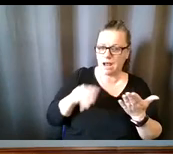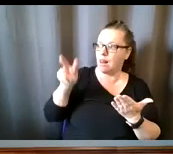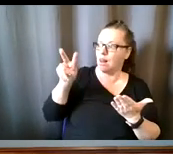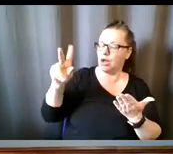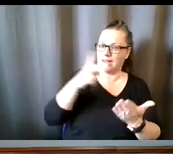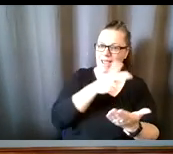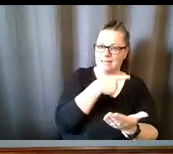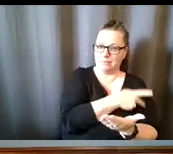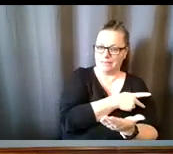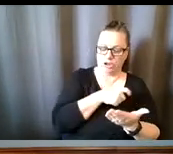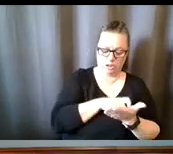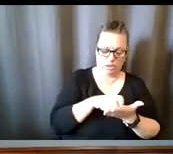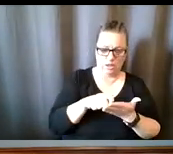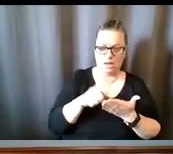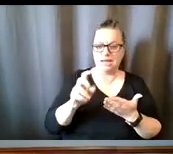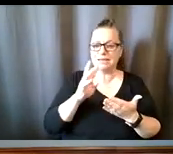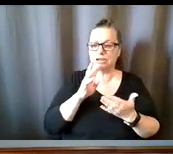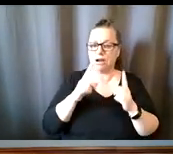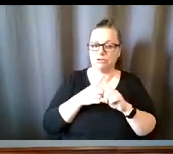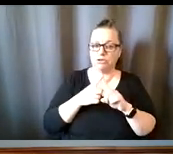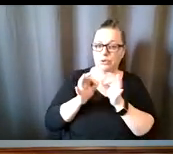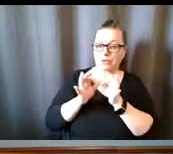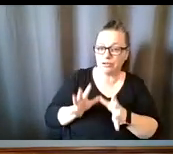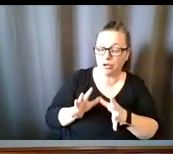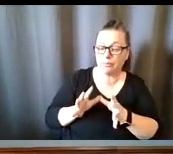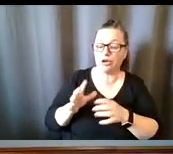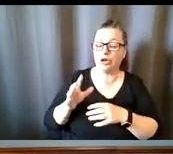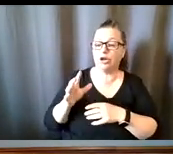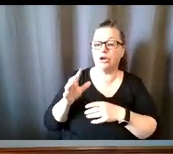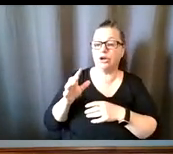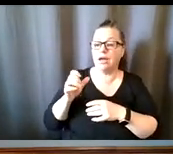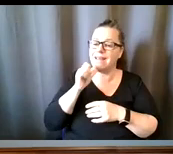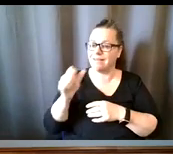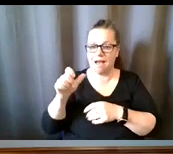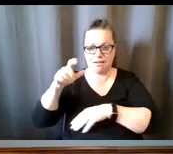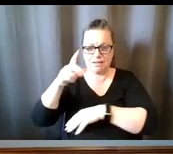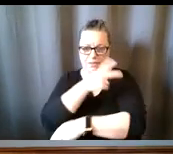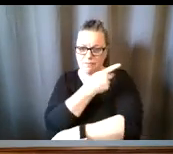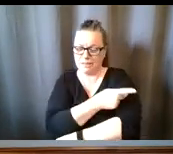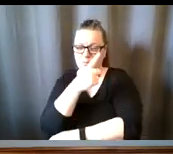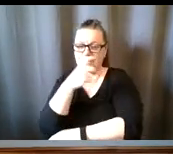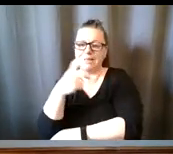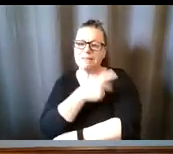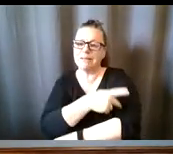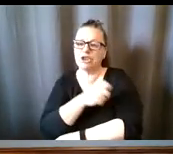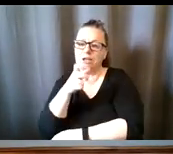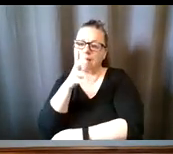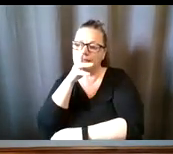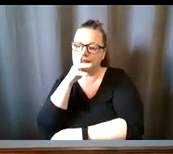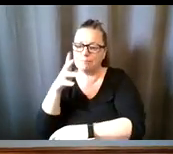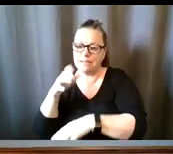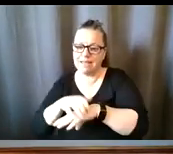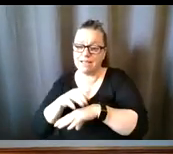up, he's talking to the interpreter because the patient is a recent immigrant and doesn't speak English. And if he does speak, he's actually speaking quite